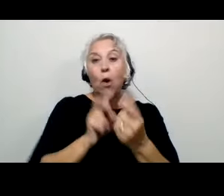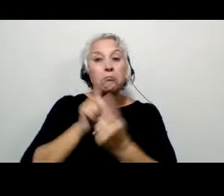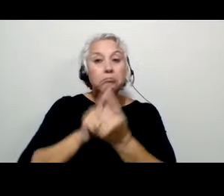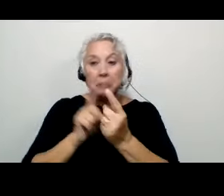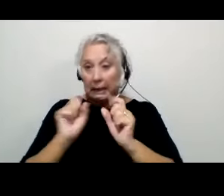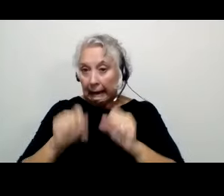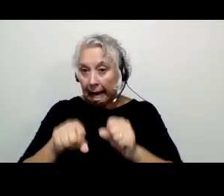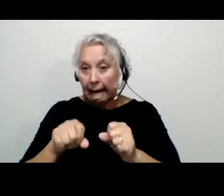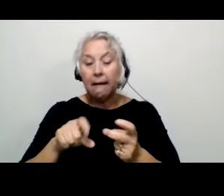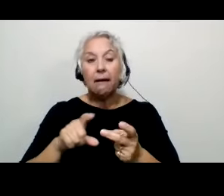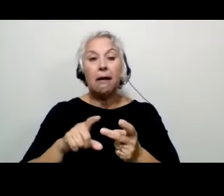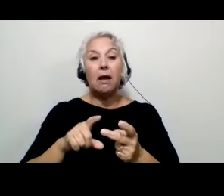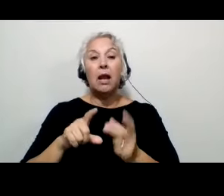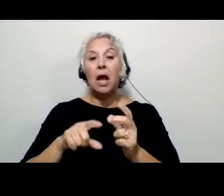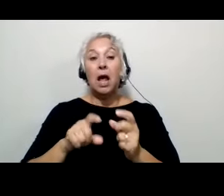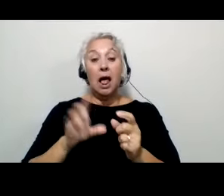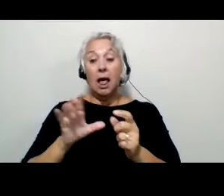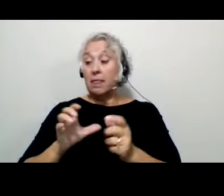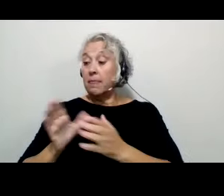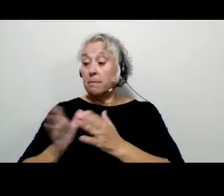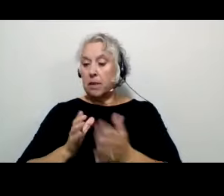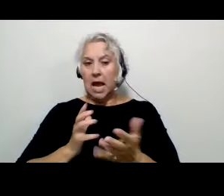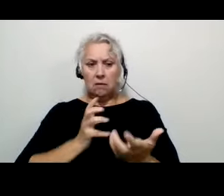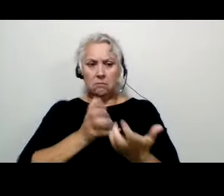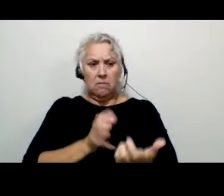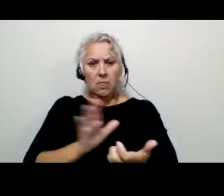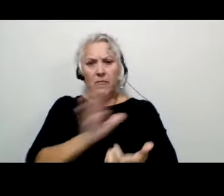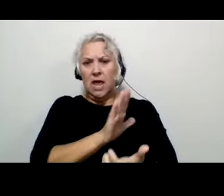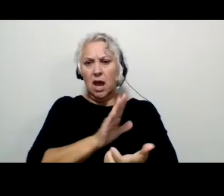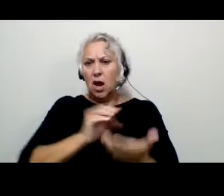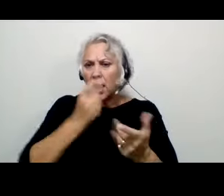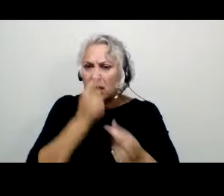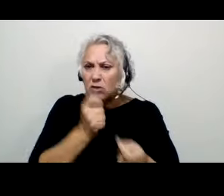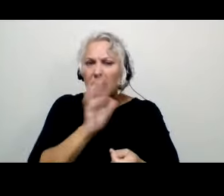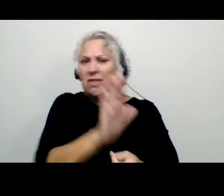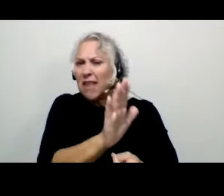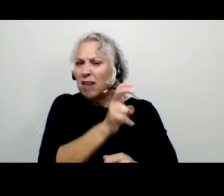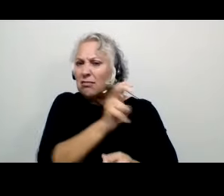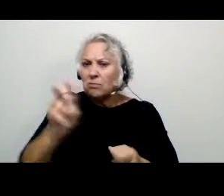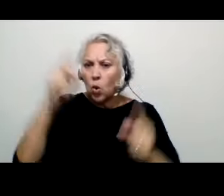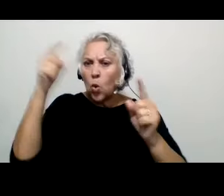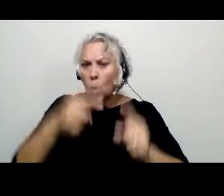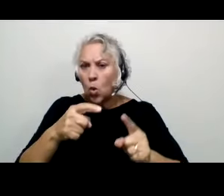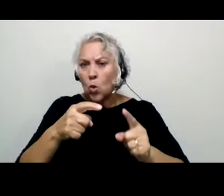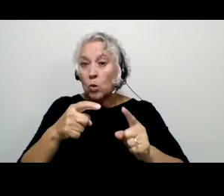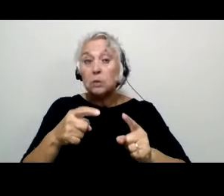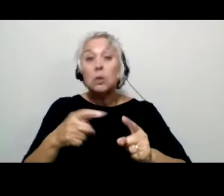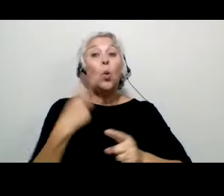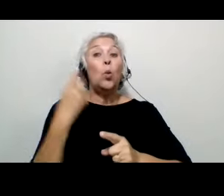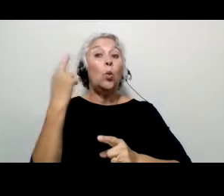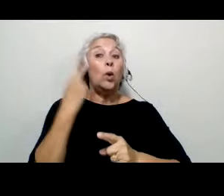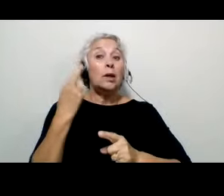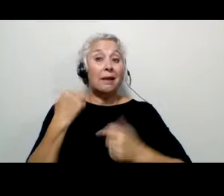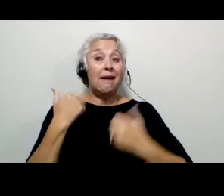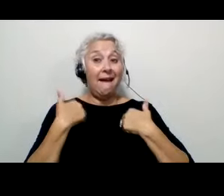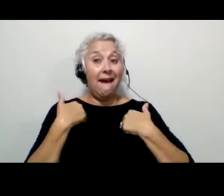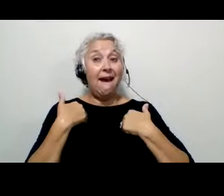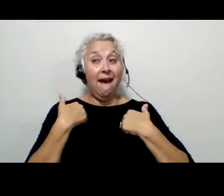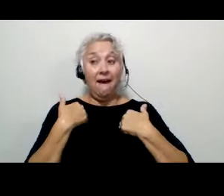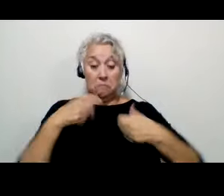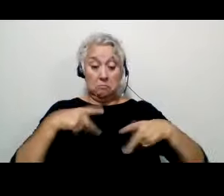We individualize them based on students' interests as well as their transition goals. So one of the reasons we have that consent